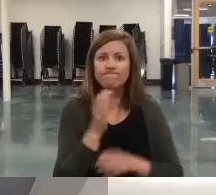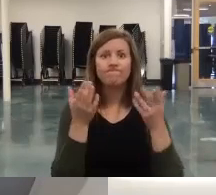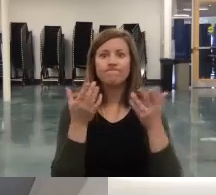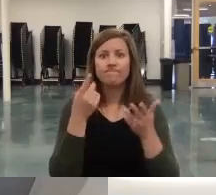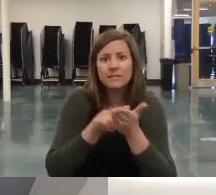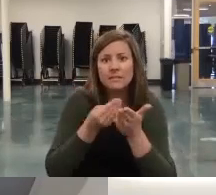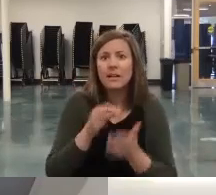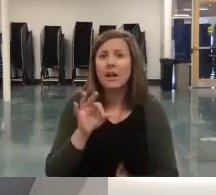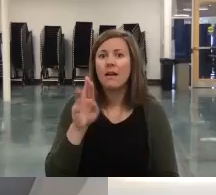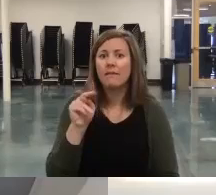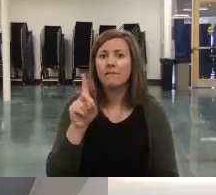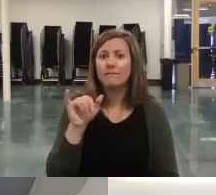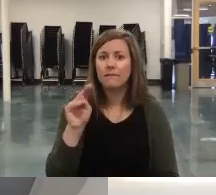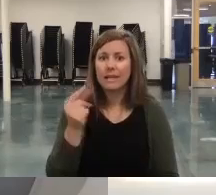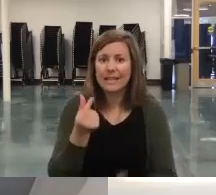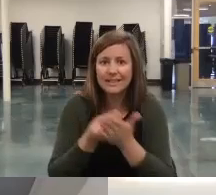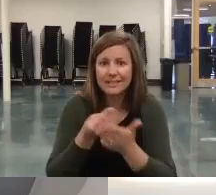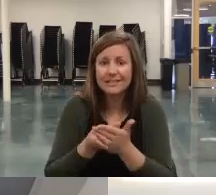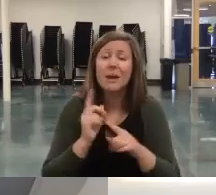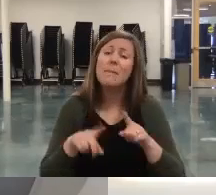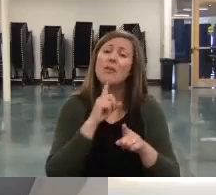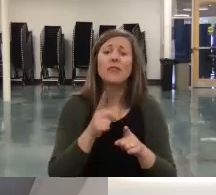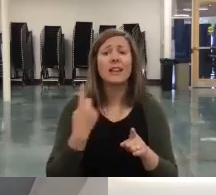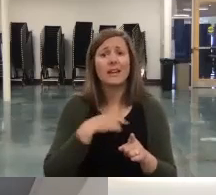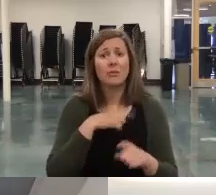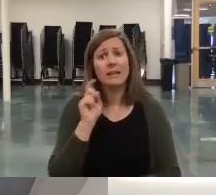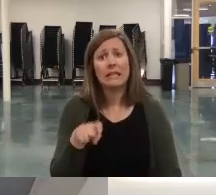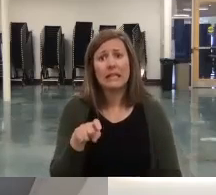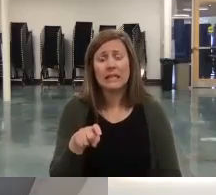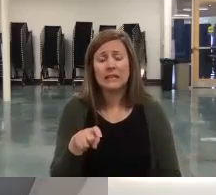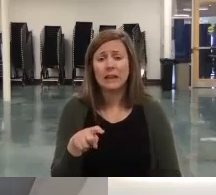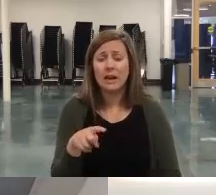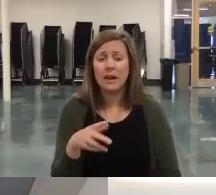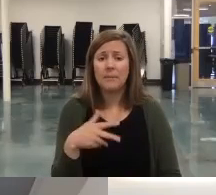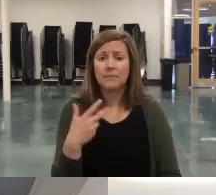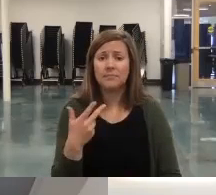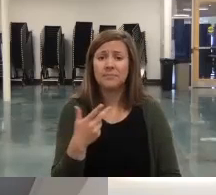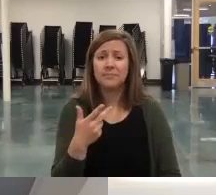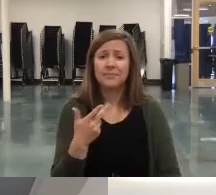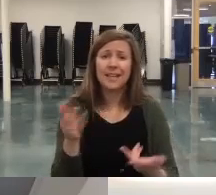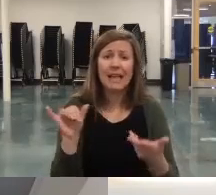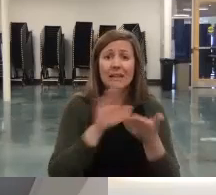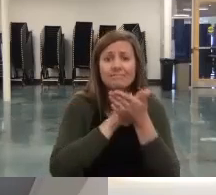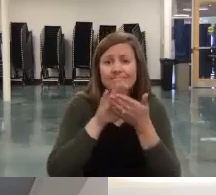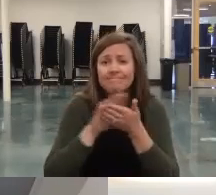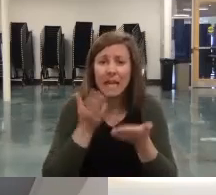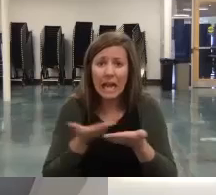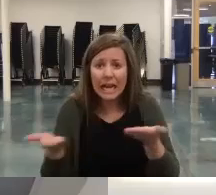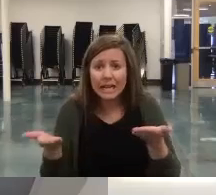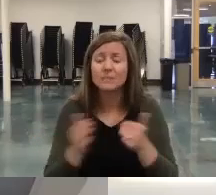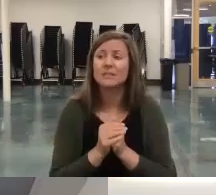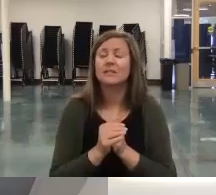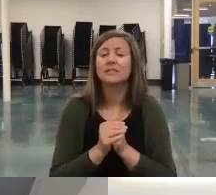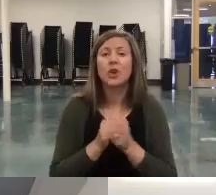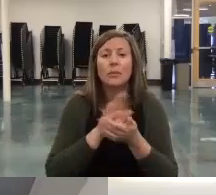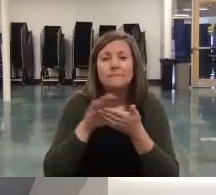funding, but we really are in need of sanitation items. So disinfectant